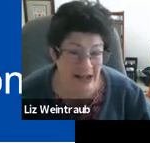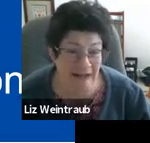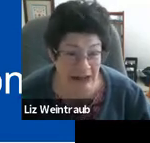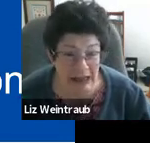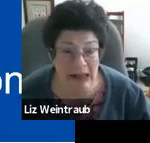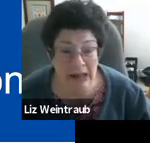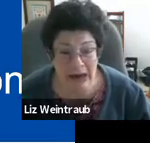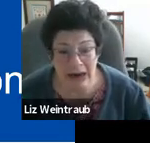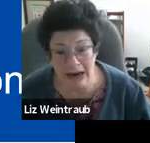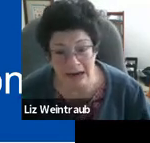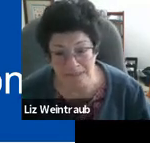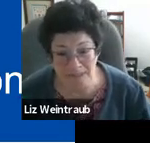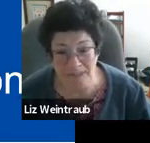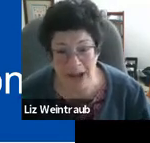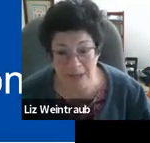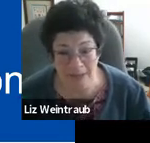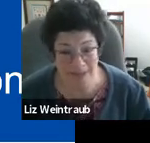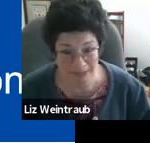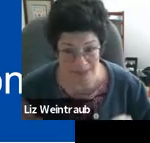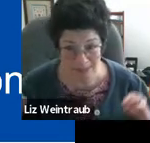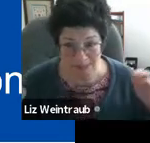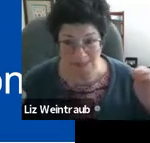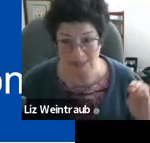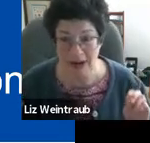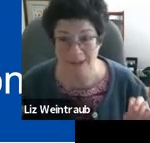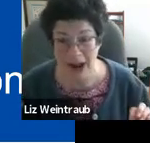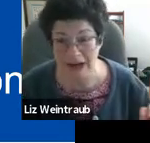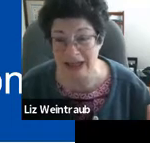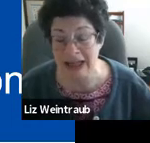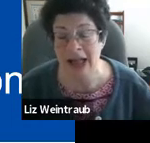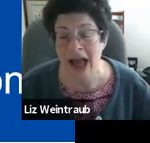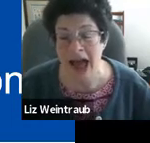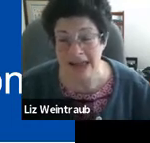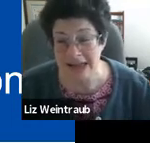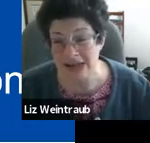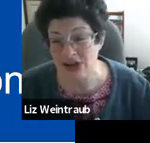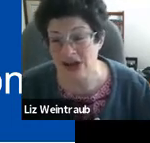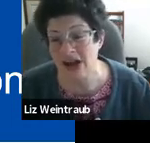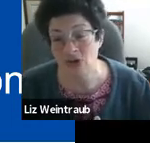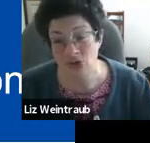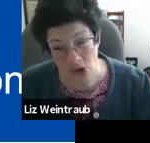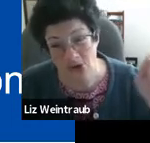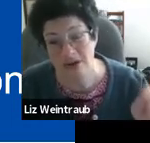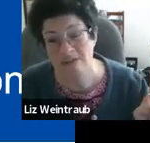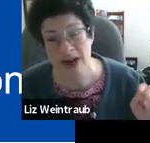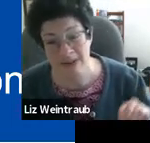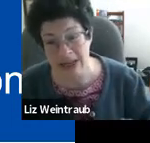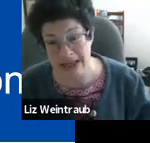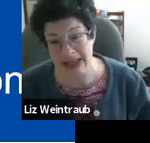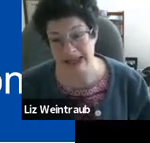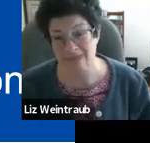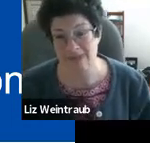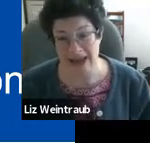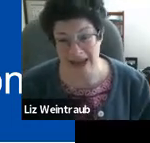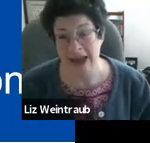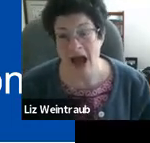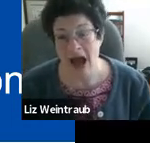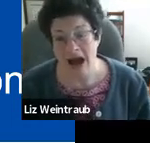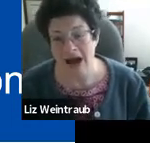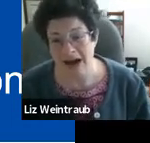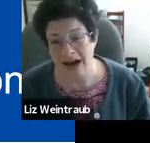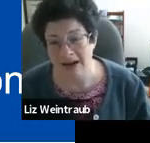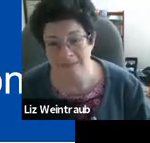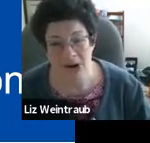Thanksgiving, um, my, my parents asked him to quote babysit me.